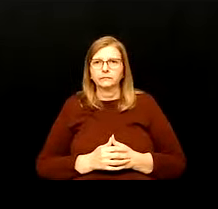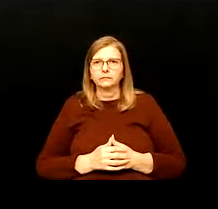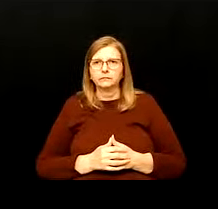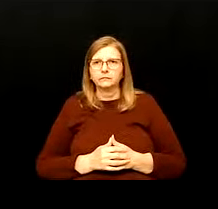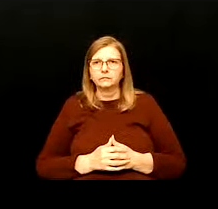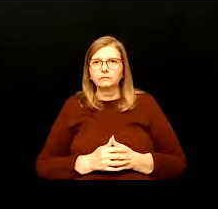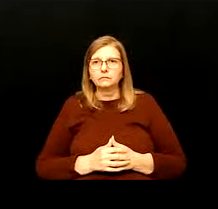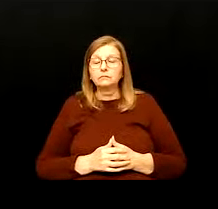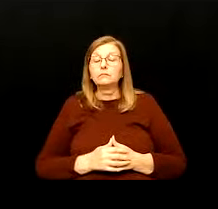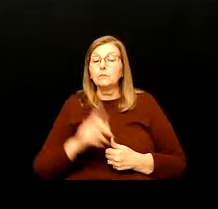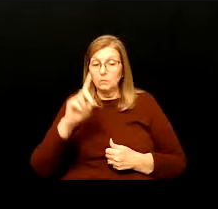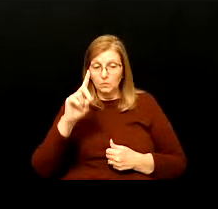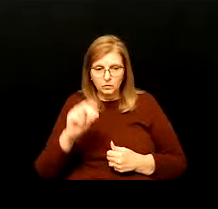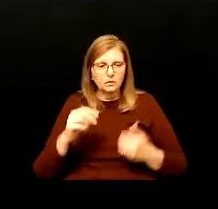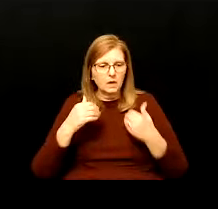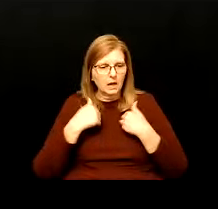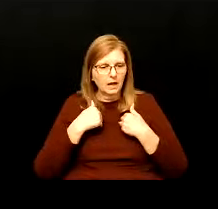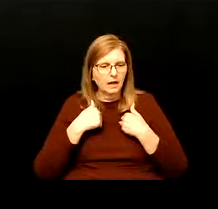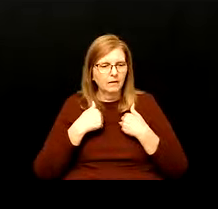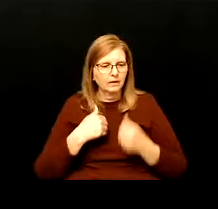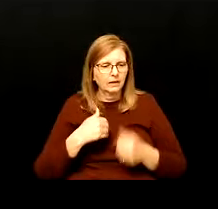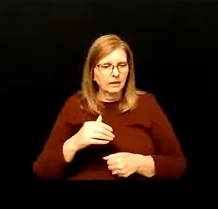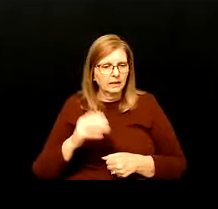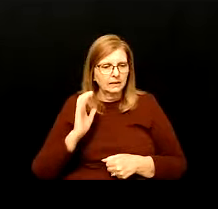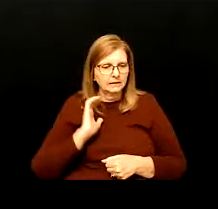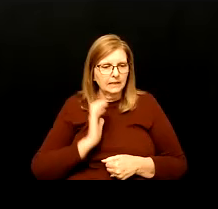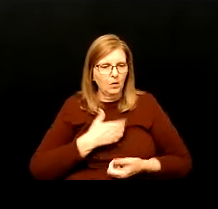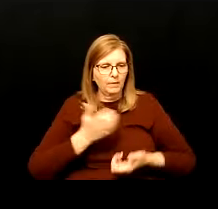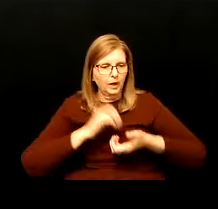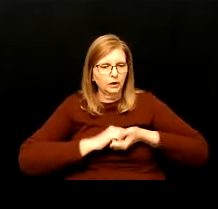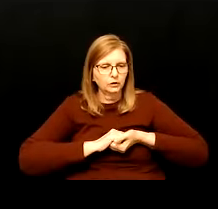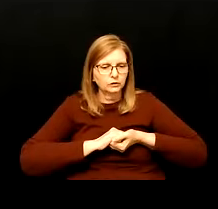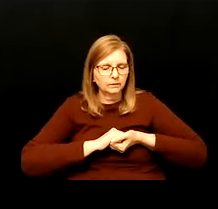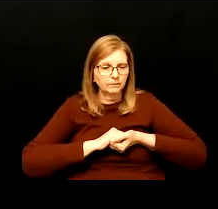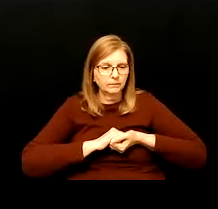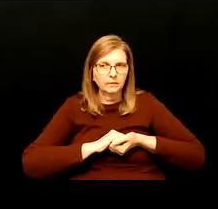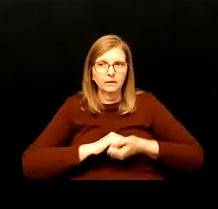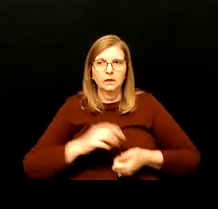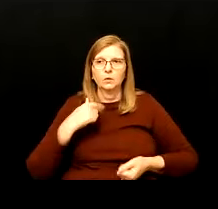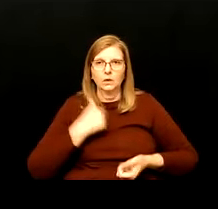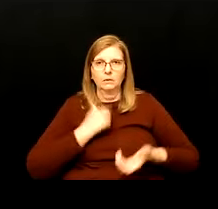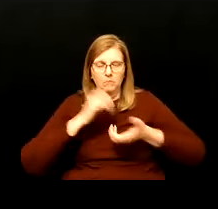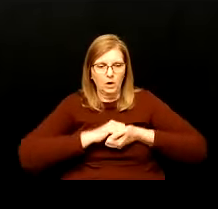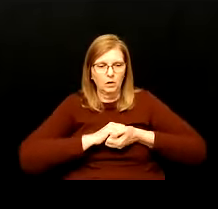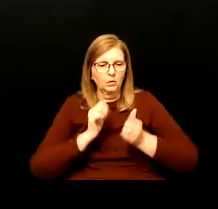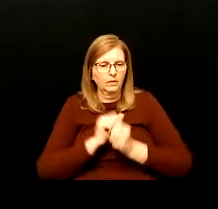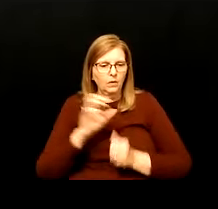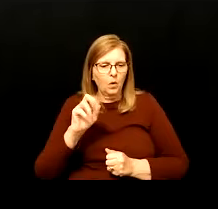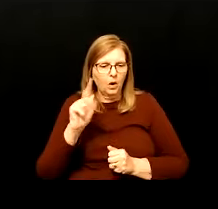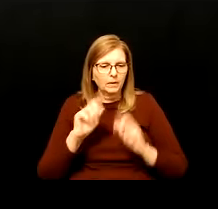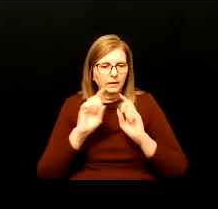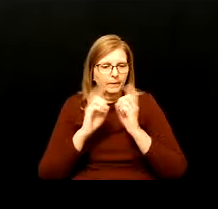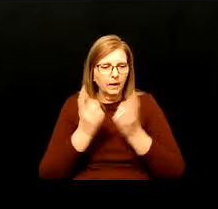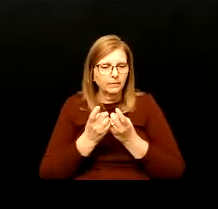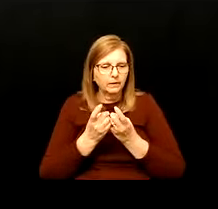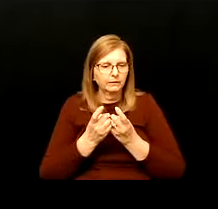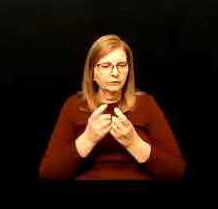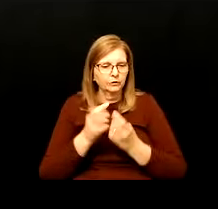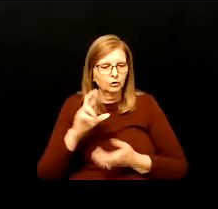We do have, as our partnership, we partner with the Oklahoma Department of